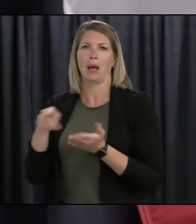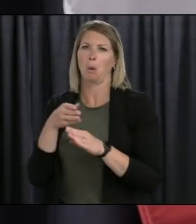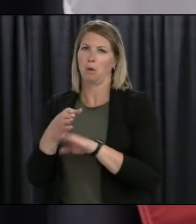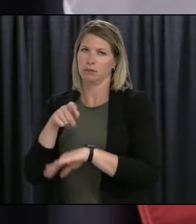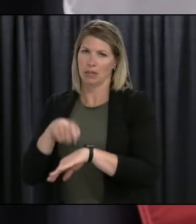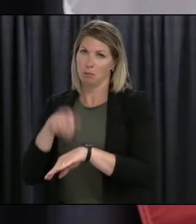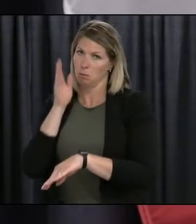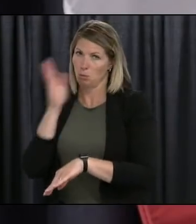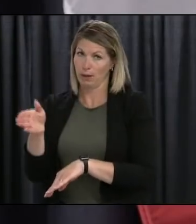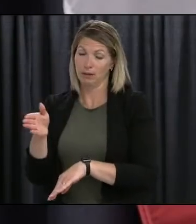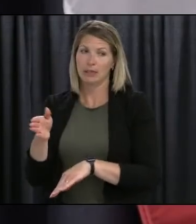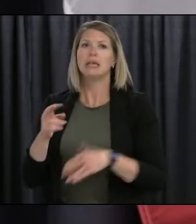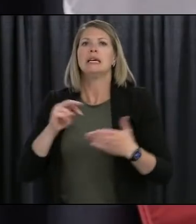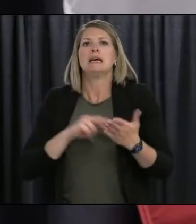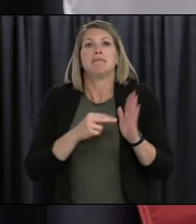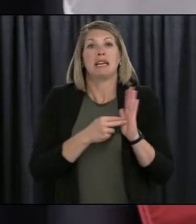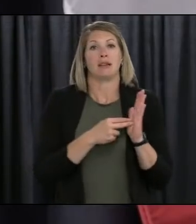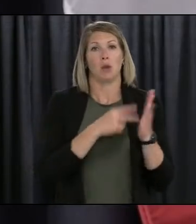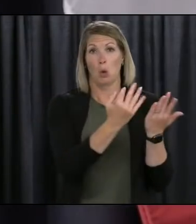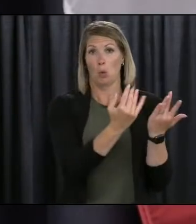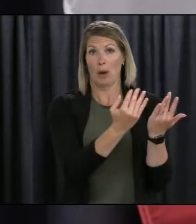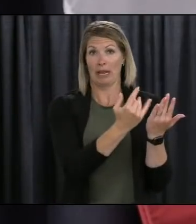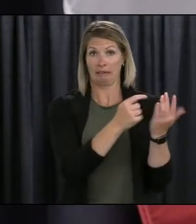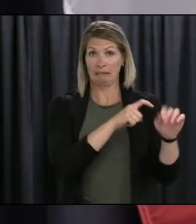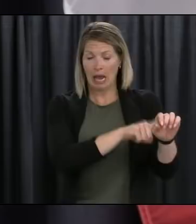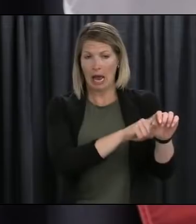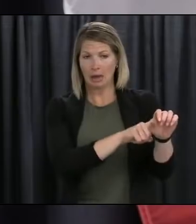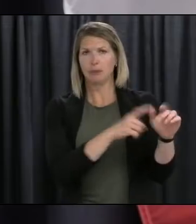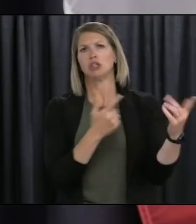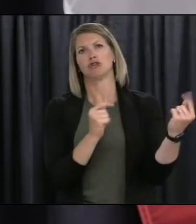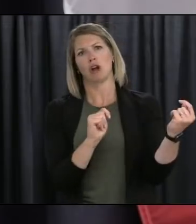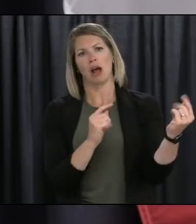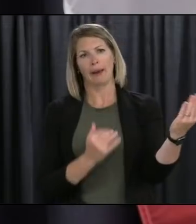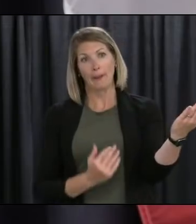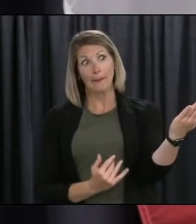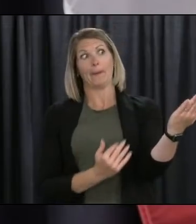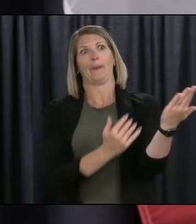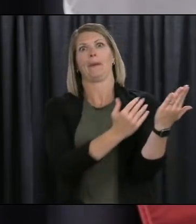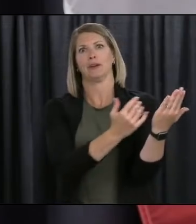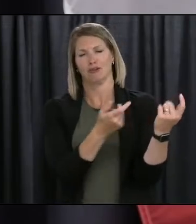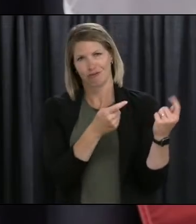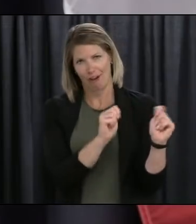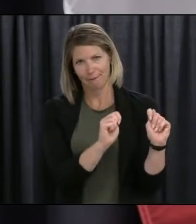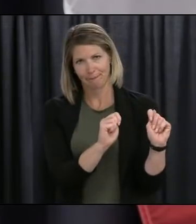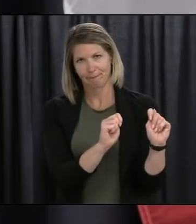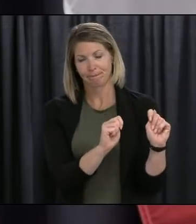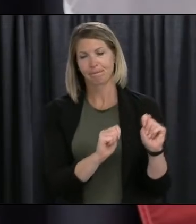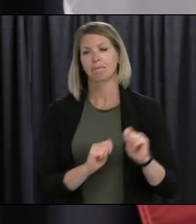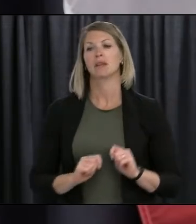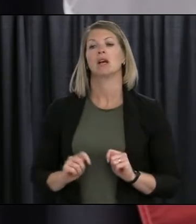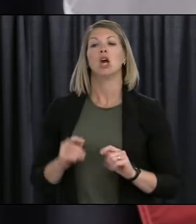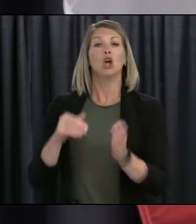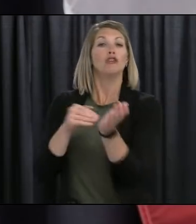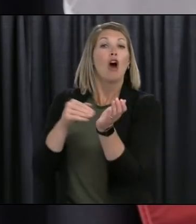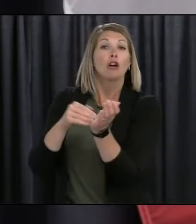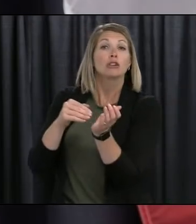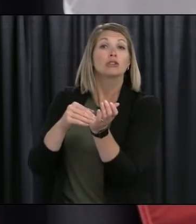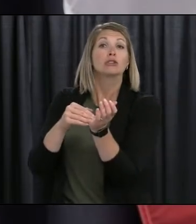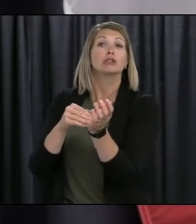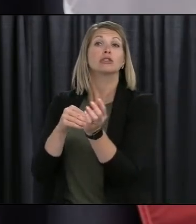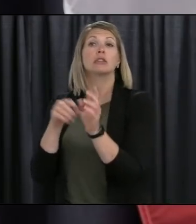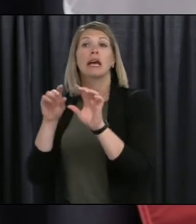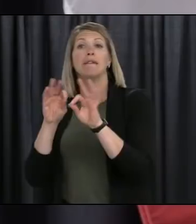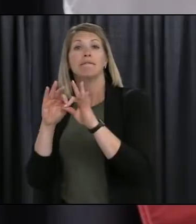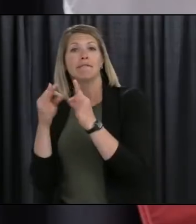this backlog and these wait times. With regards to primary care, I've asked the regional health authorities, and as